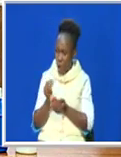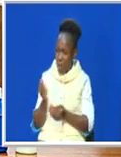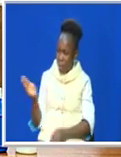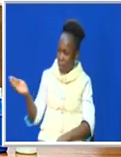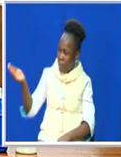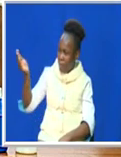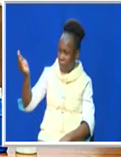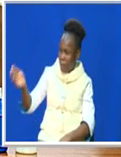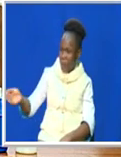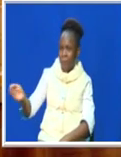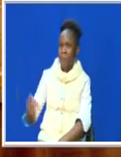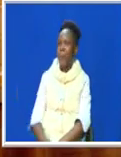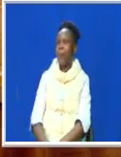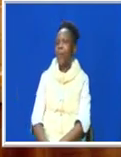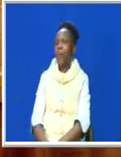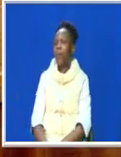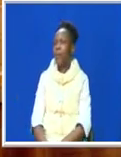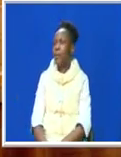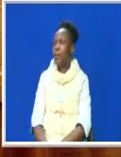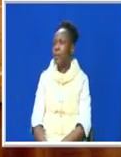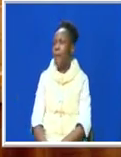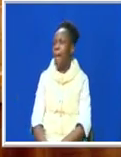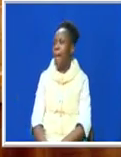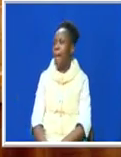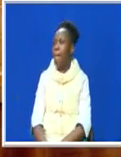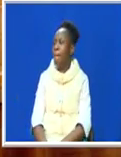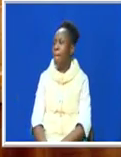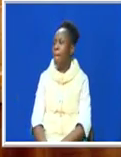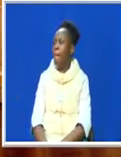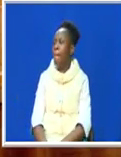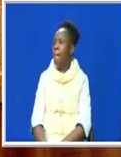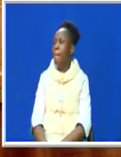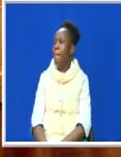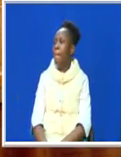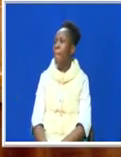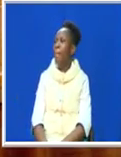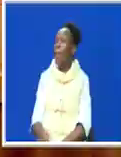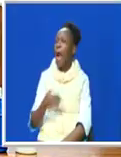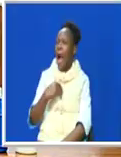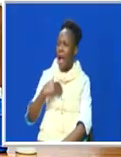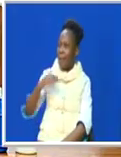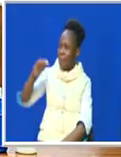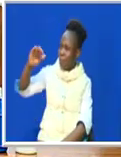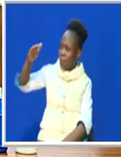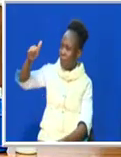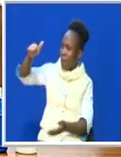bottle, so it comes last. I have ordered my